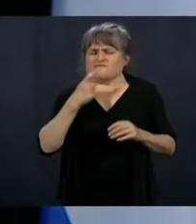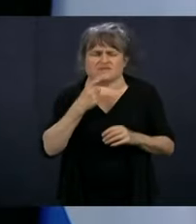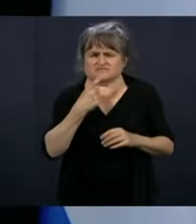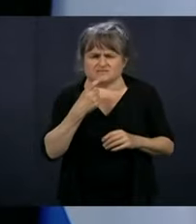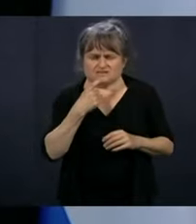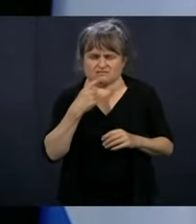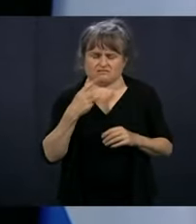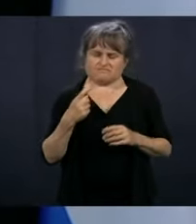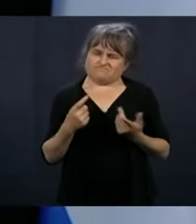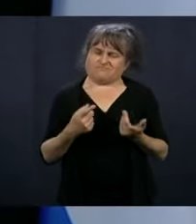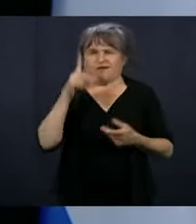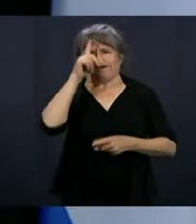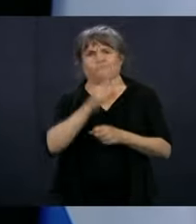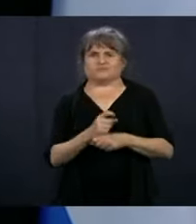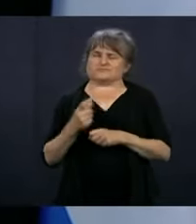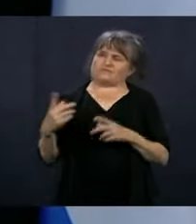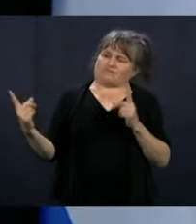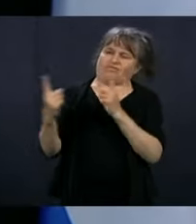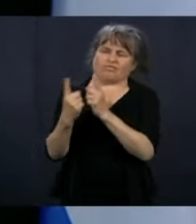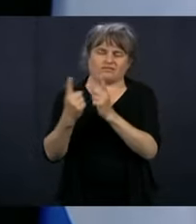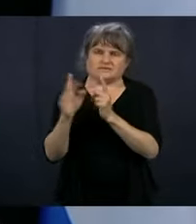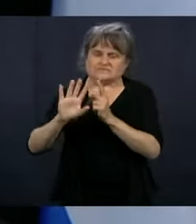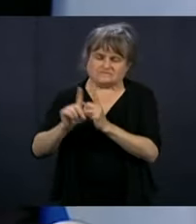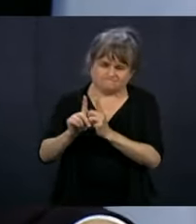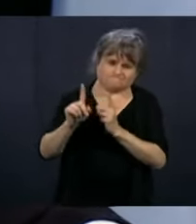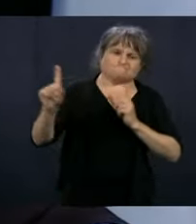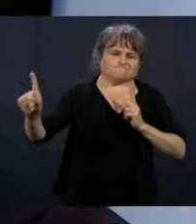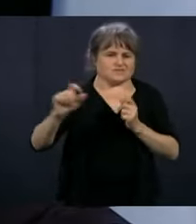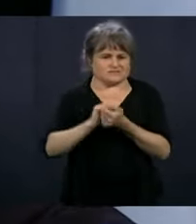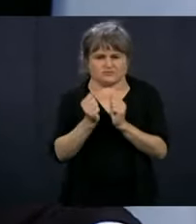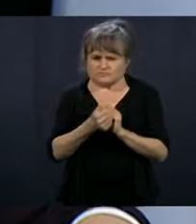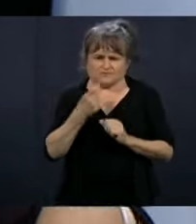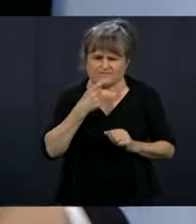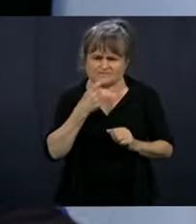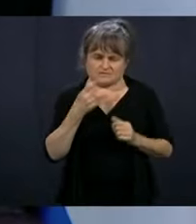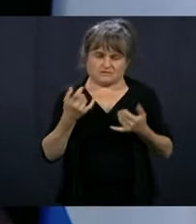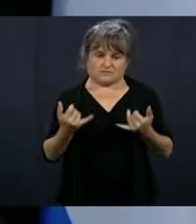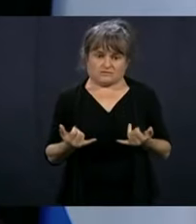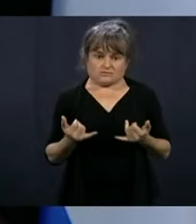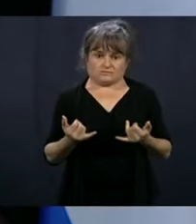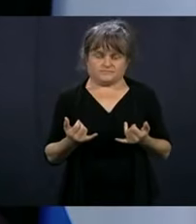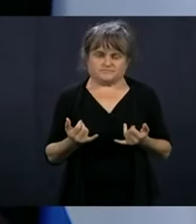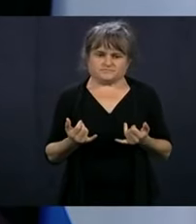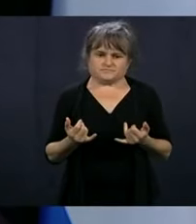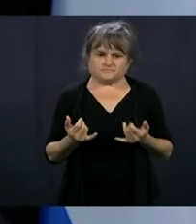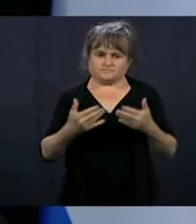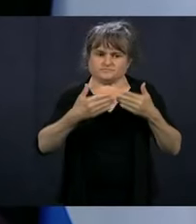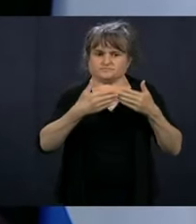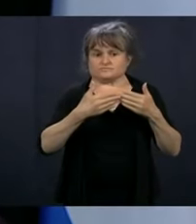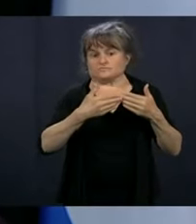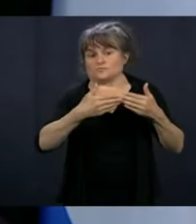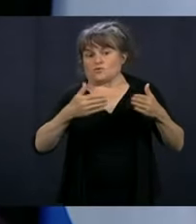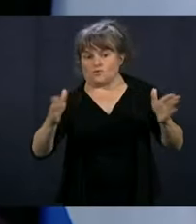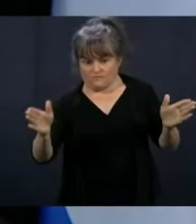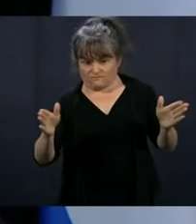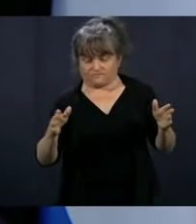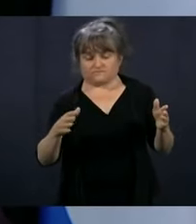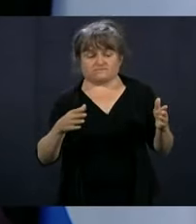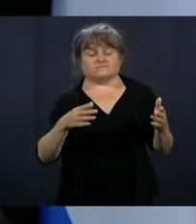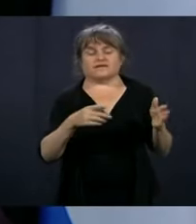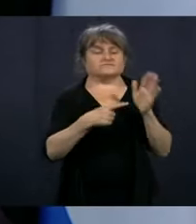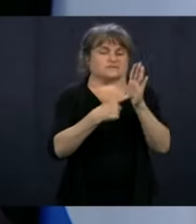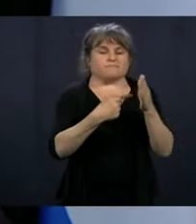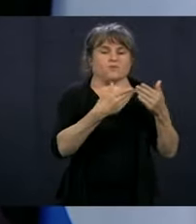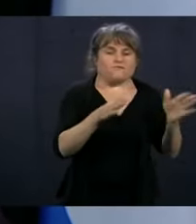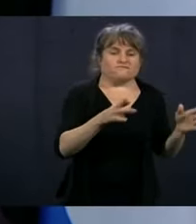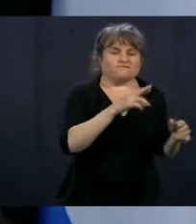back with what is normal, but we have to go prudently. And with what is going on here, when we open, we say that it's about between 10 and 14 days after